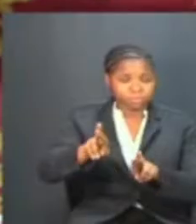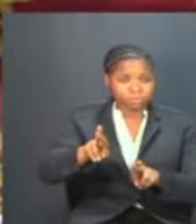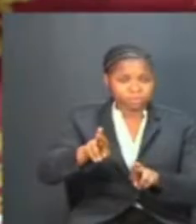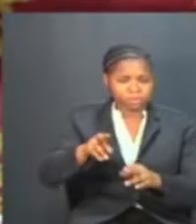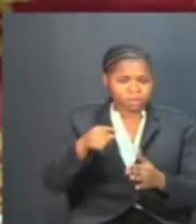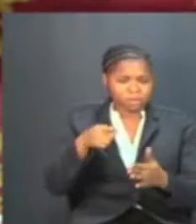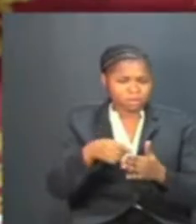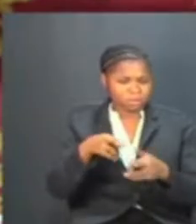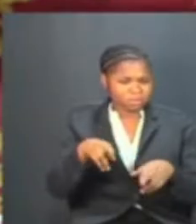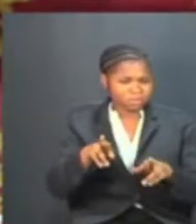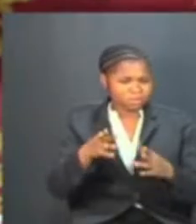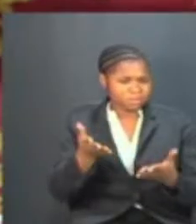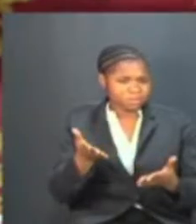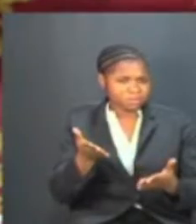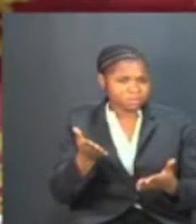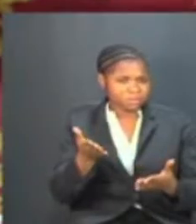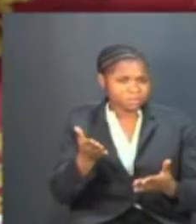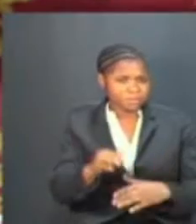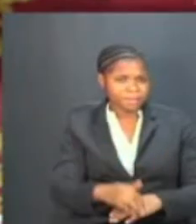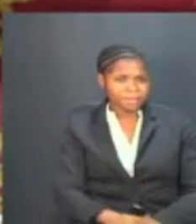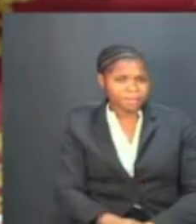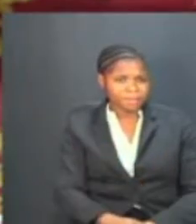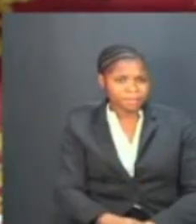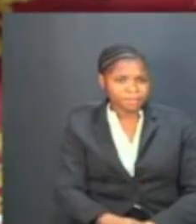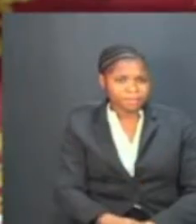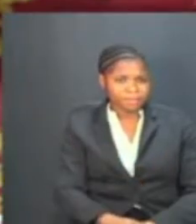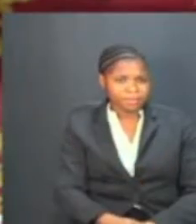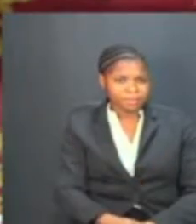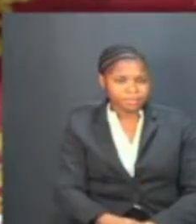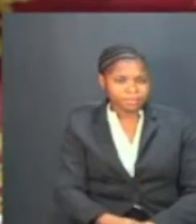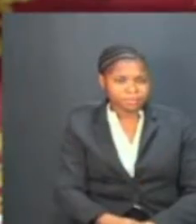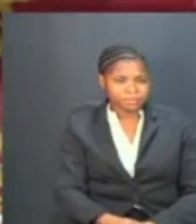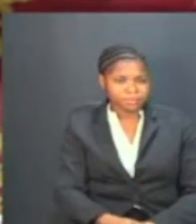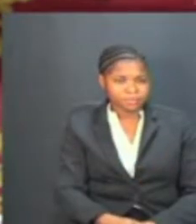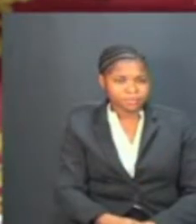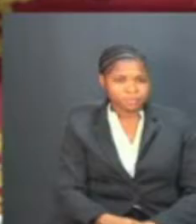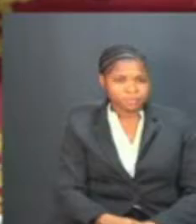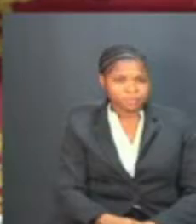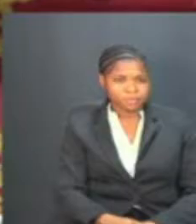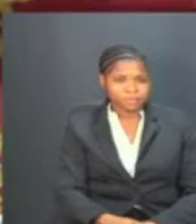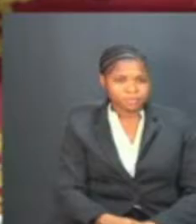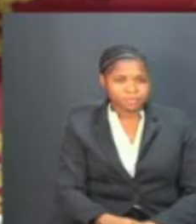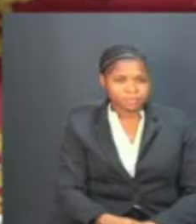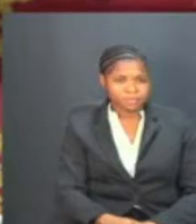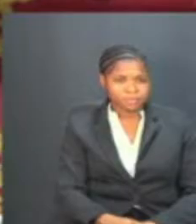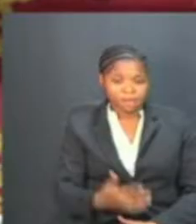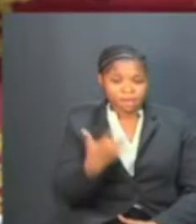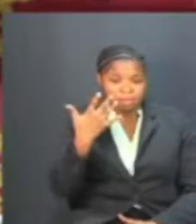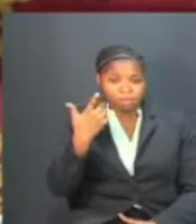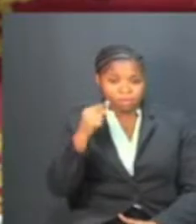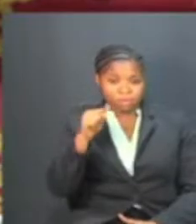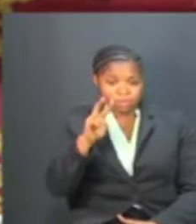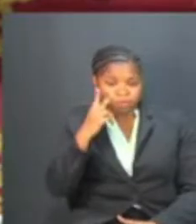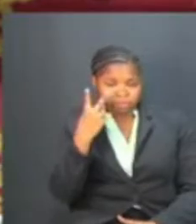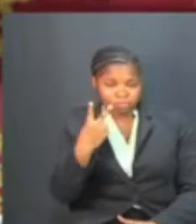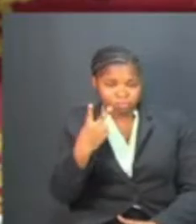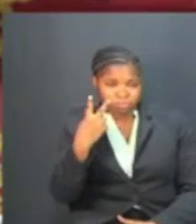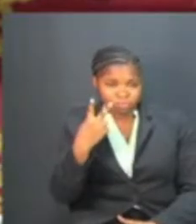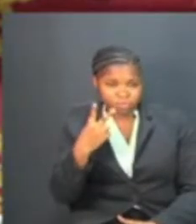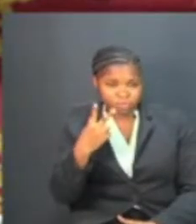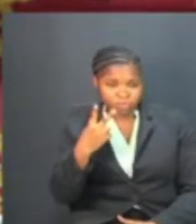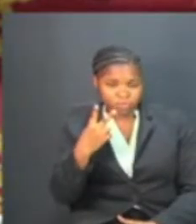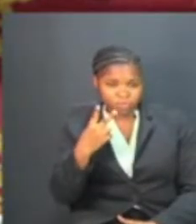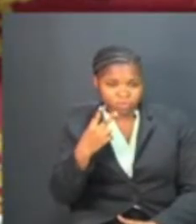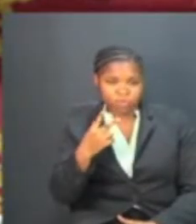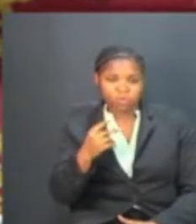is in the Macro Agogo Chedia Road is a 5.2 kilometer